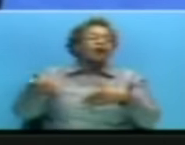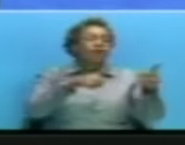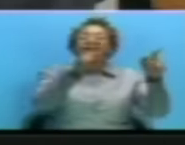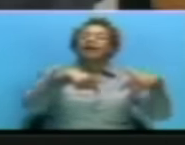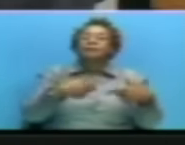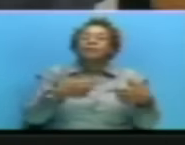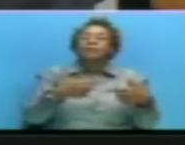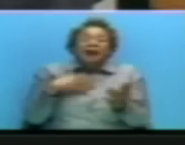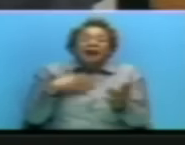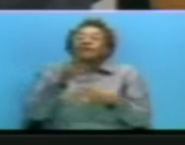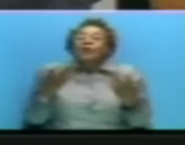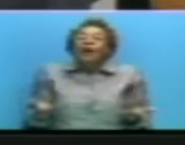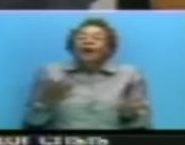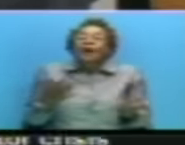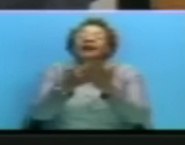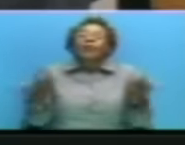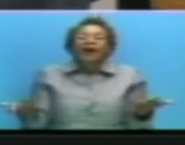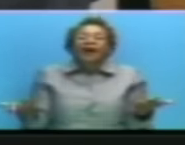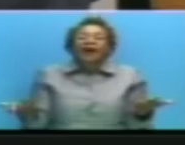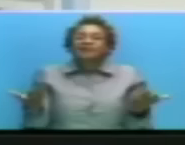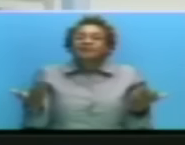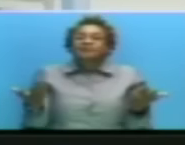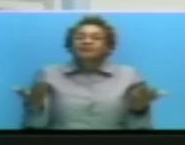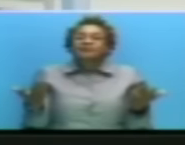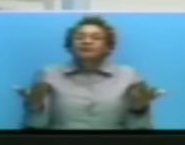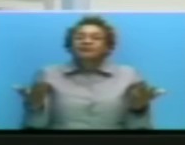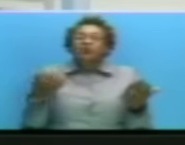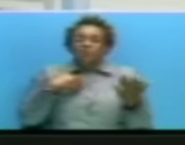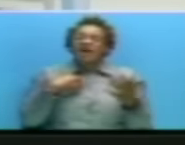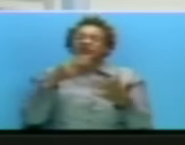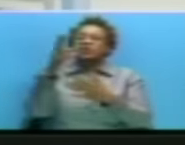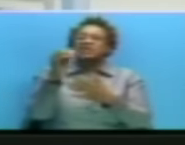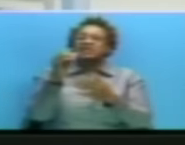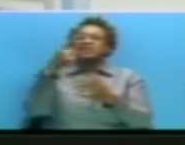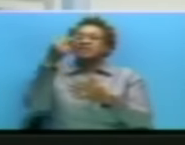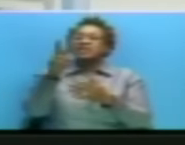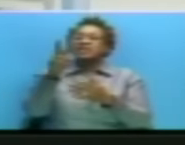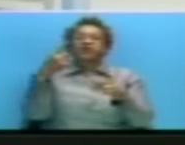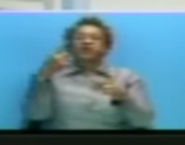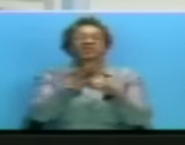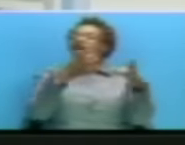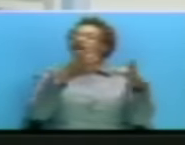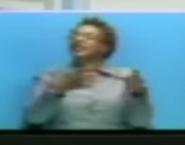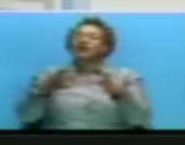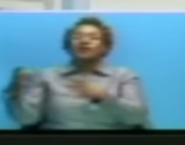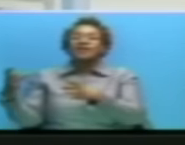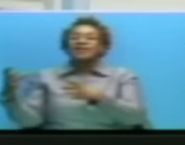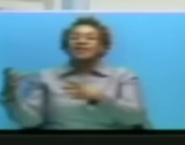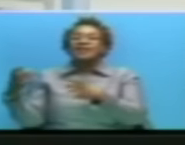my voucher? Where's my money? Happened? What happened? No, you're not one. There were 20 TVs and they were for different categories.